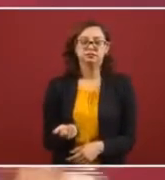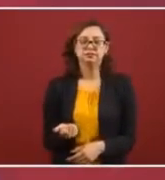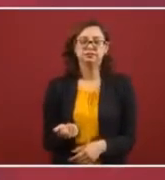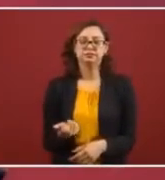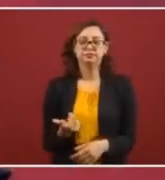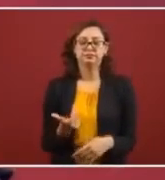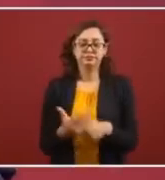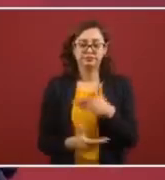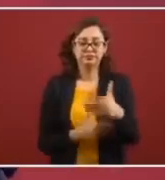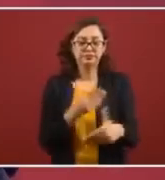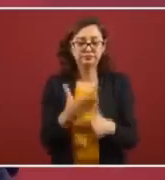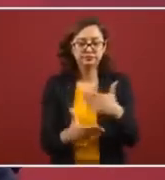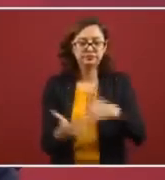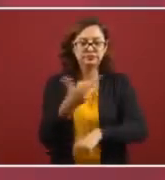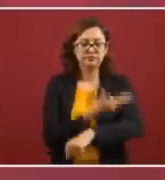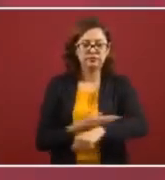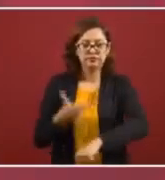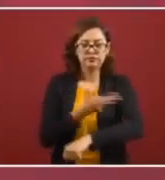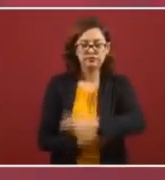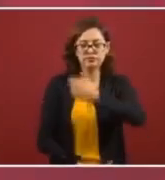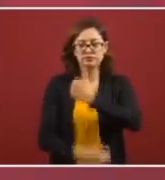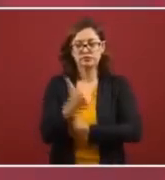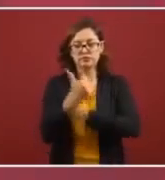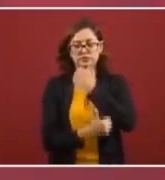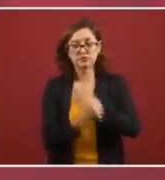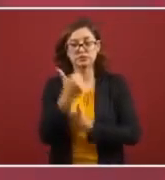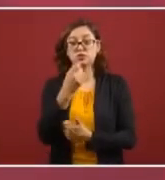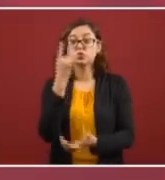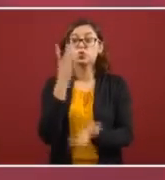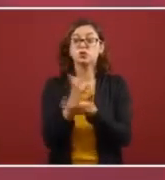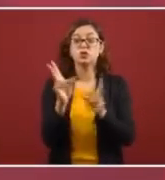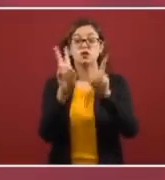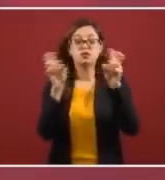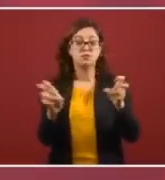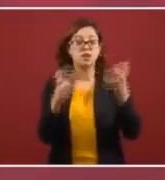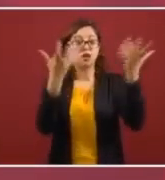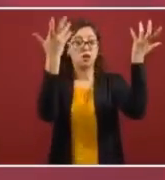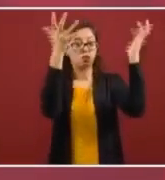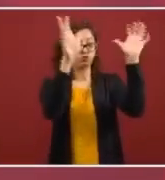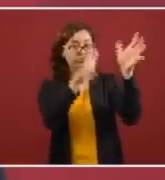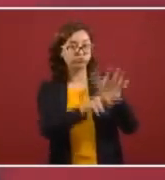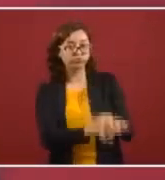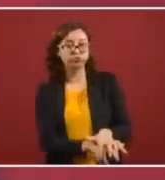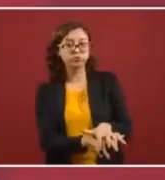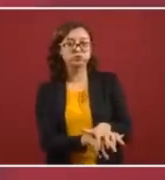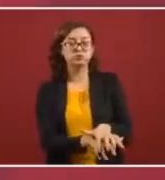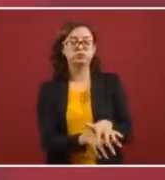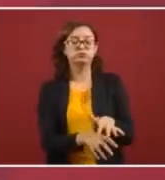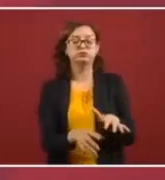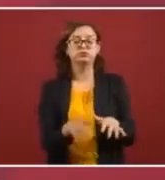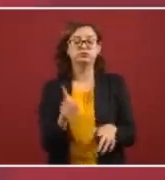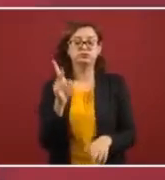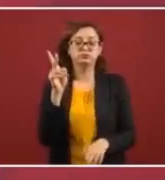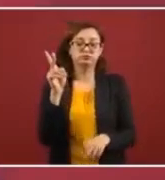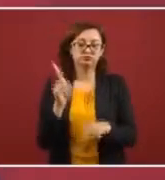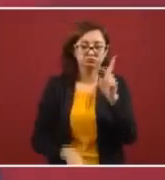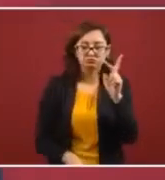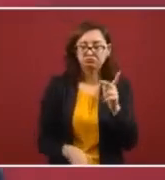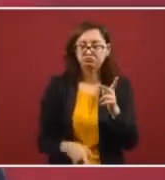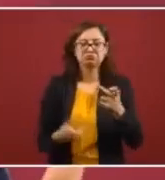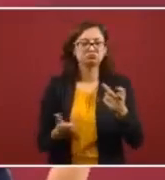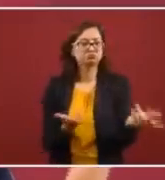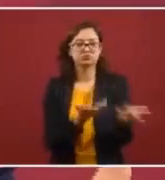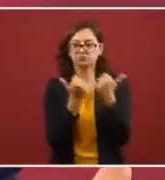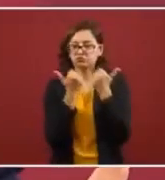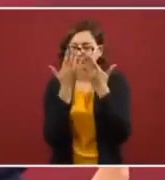un proceso de licitación para solamente para la demolición, so they made a solicitation to demolish it.